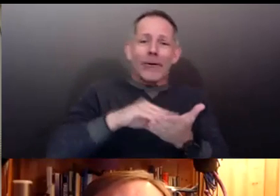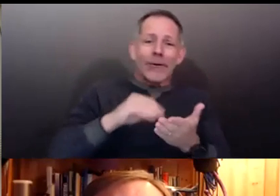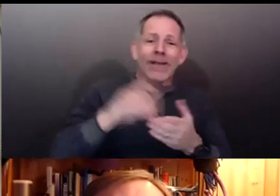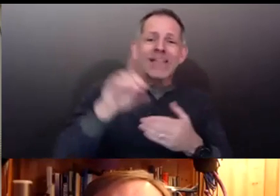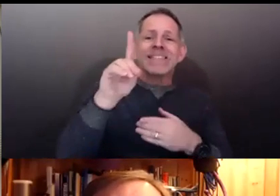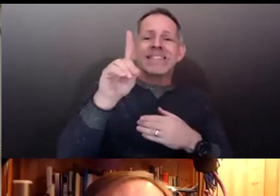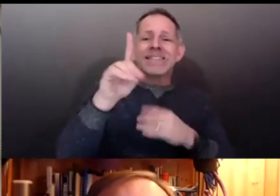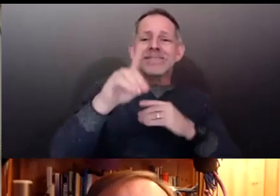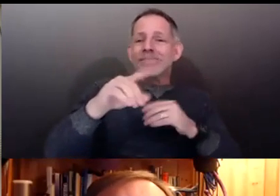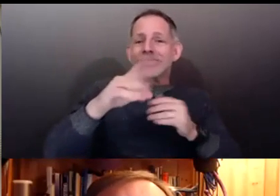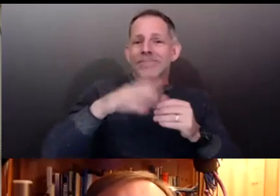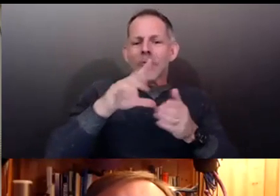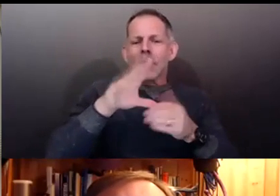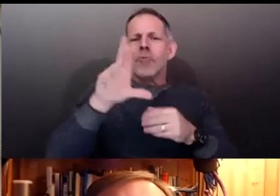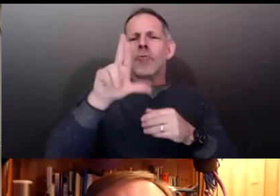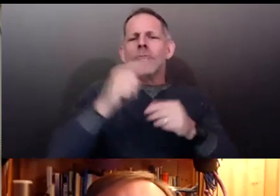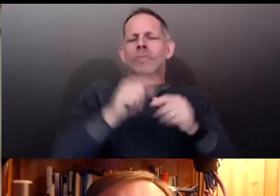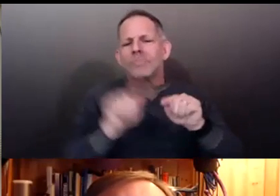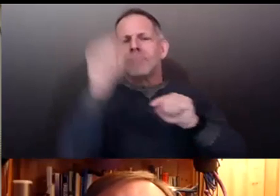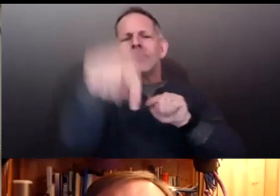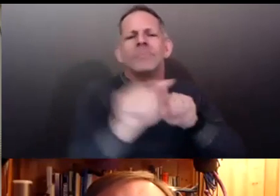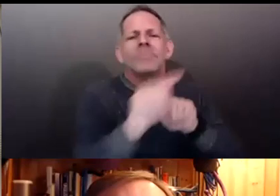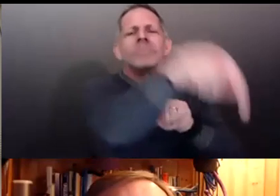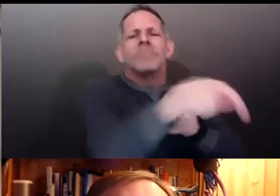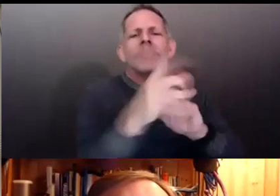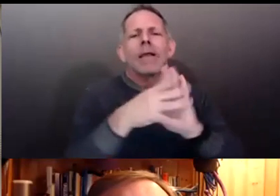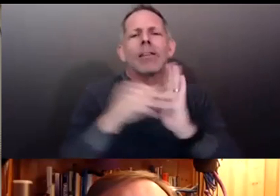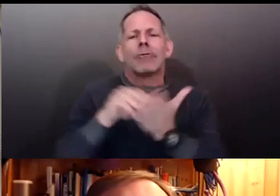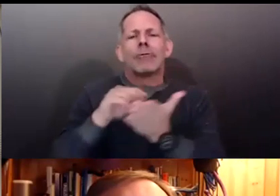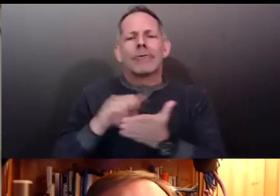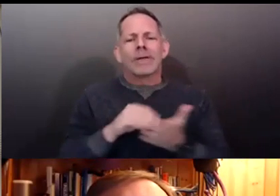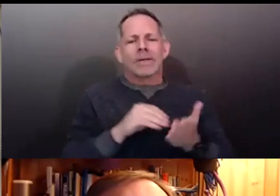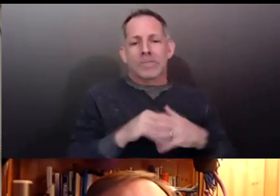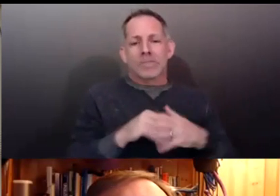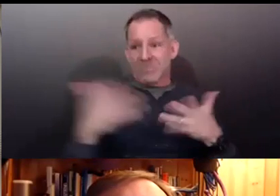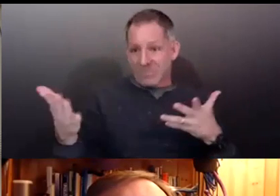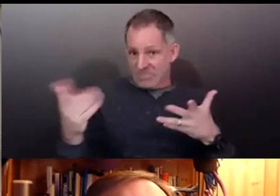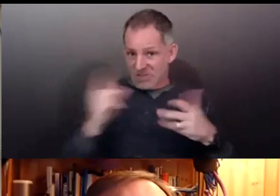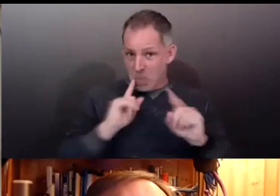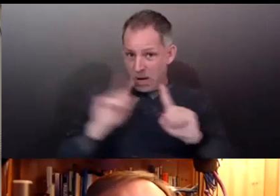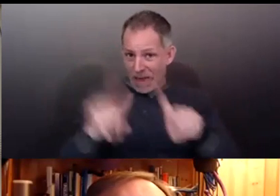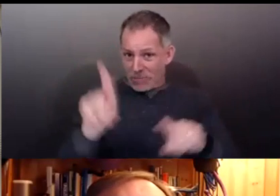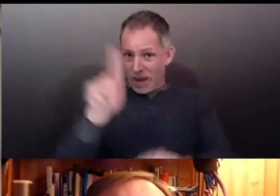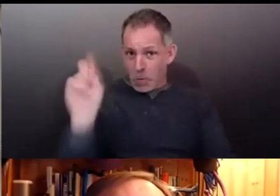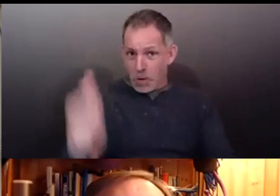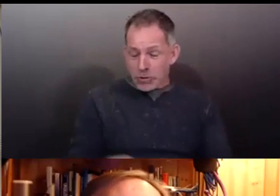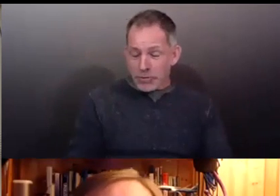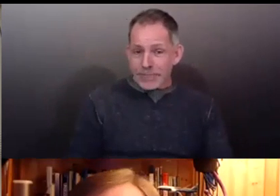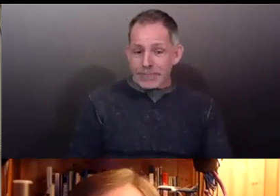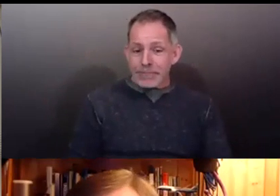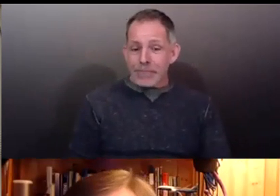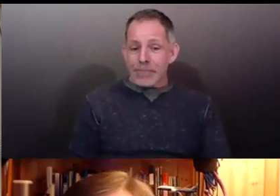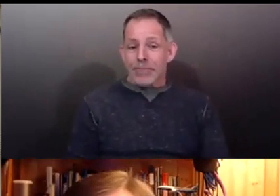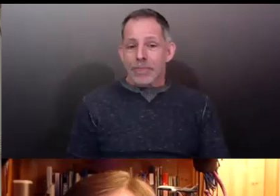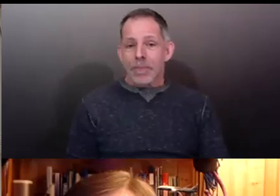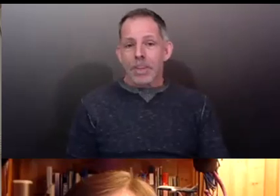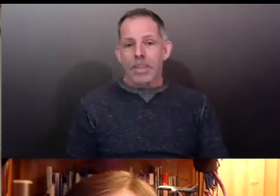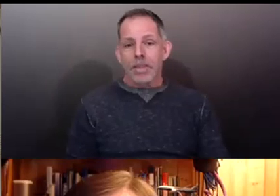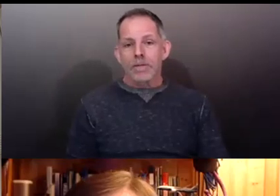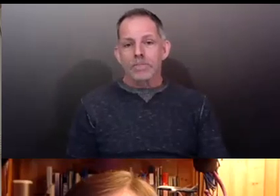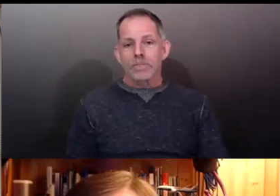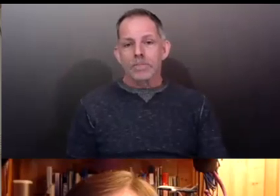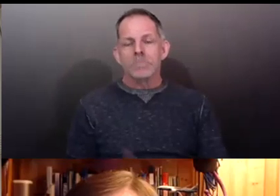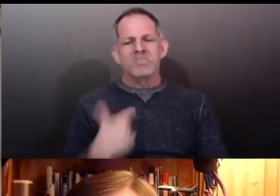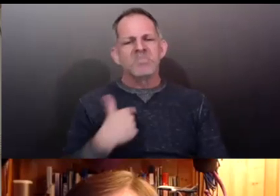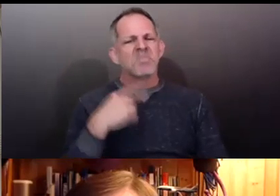Executive Summers or Dr. Spitters, which one wants to go first? Doctor, maybe. Yeah, I'm happy to start out. And